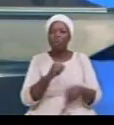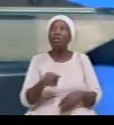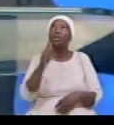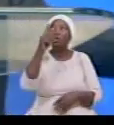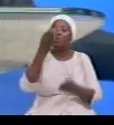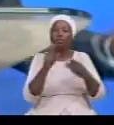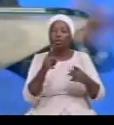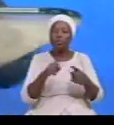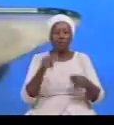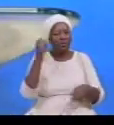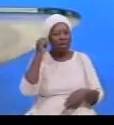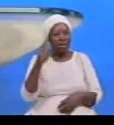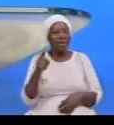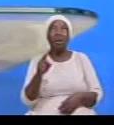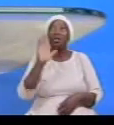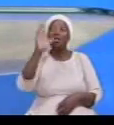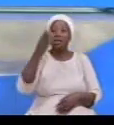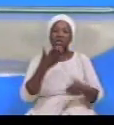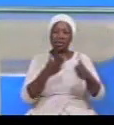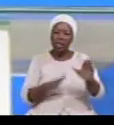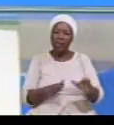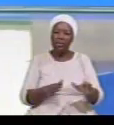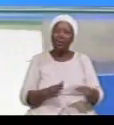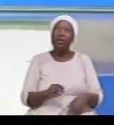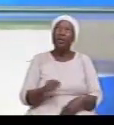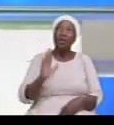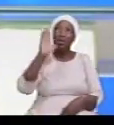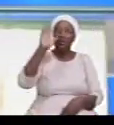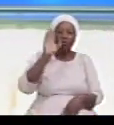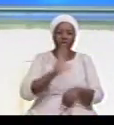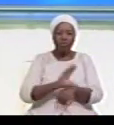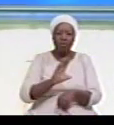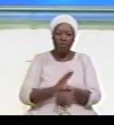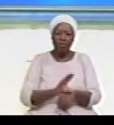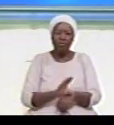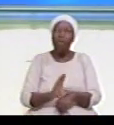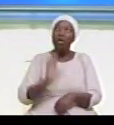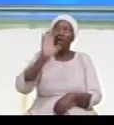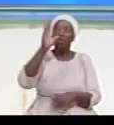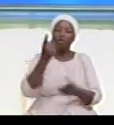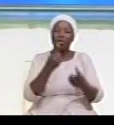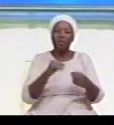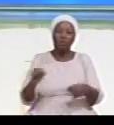his death, his church, his